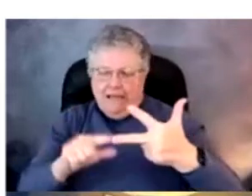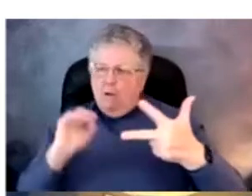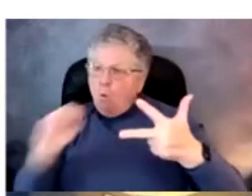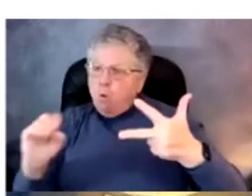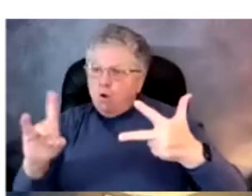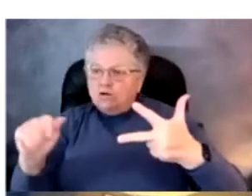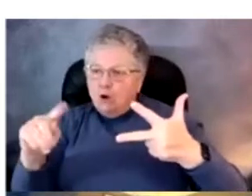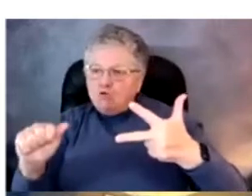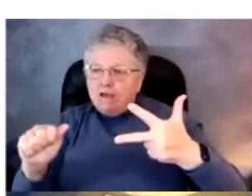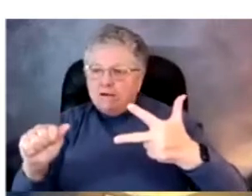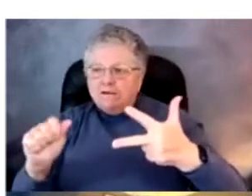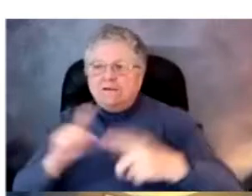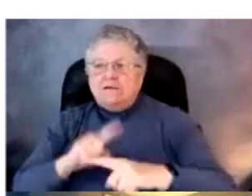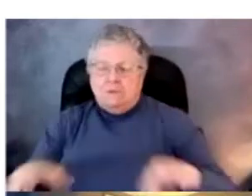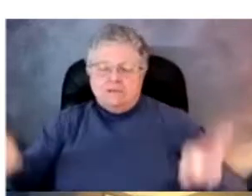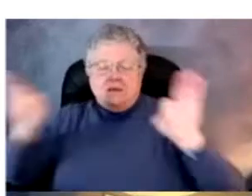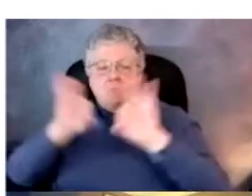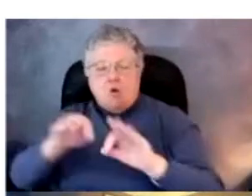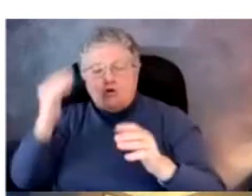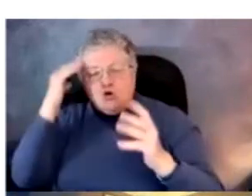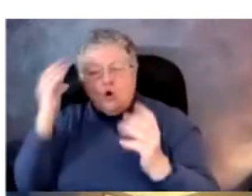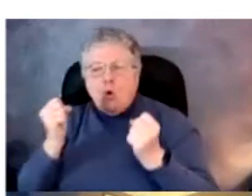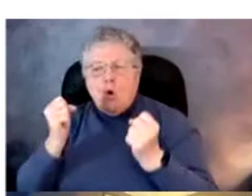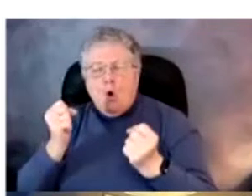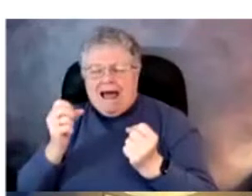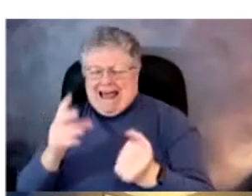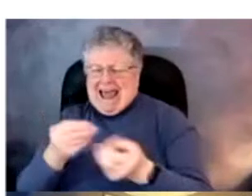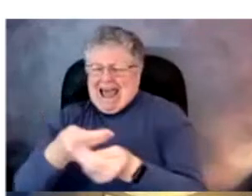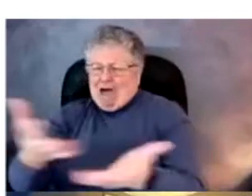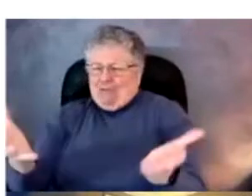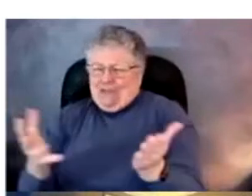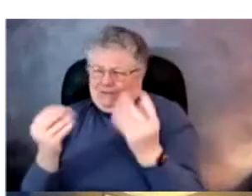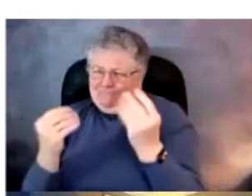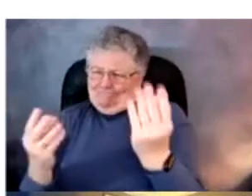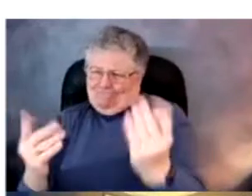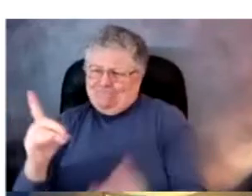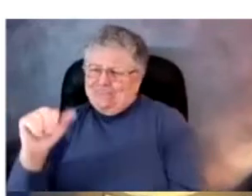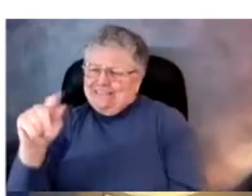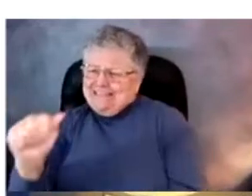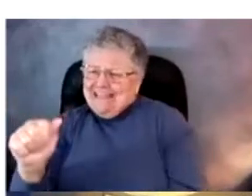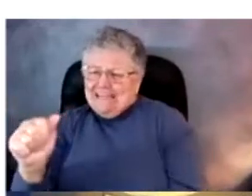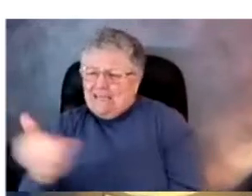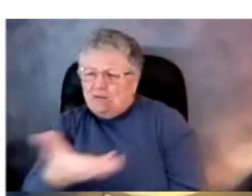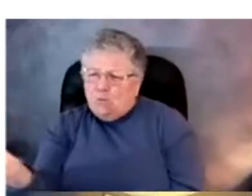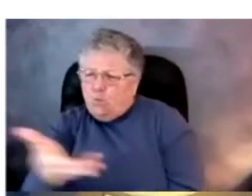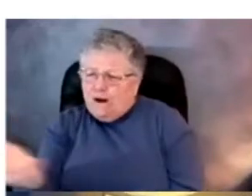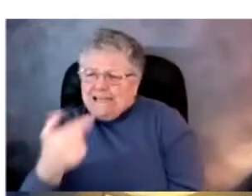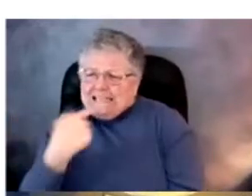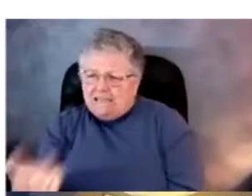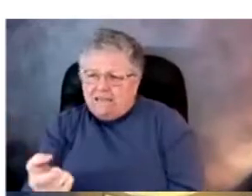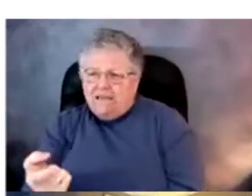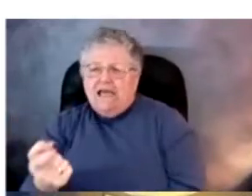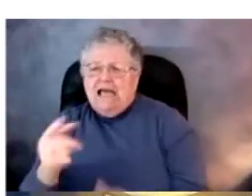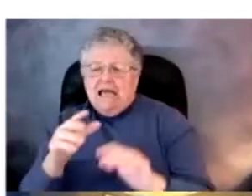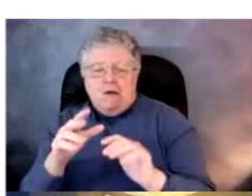what data is out there, what data is good quality, data that asks good questions, that represents,